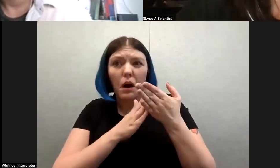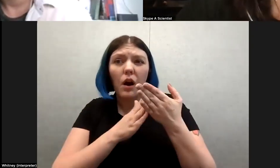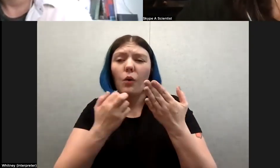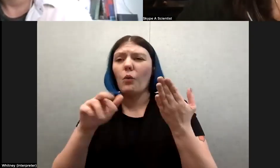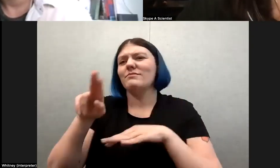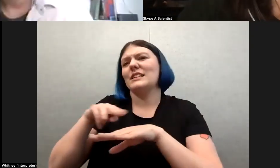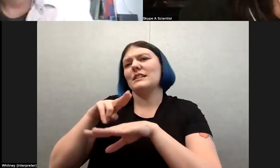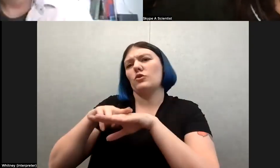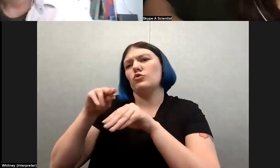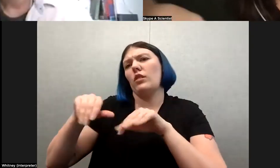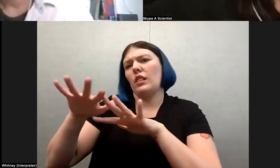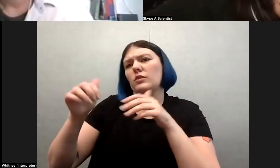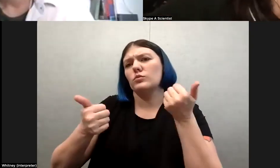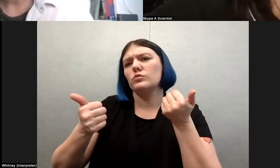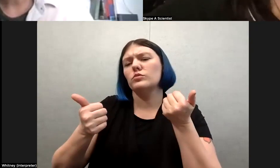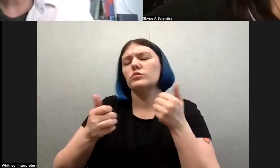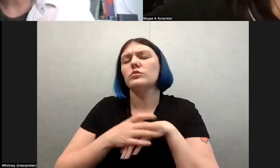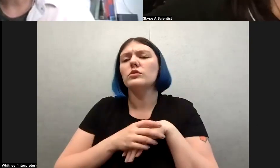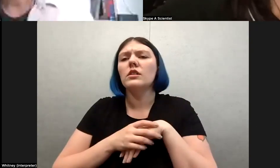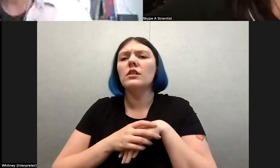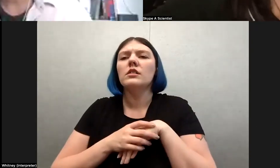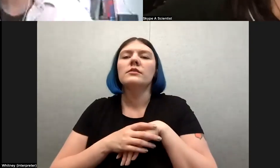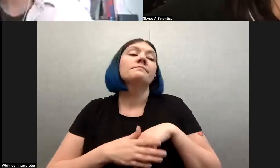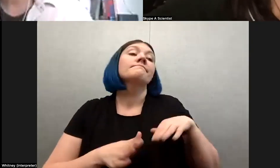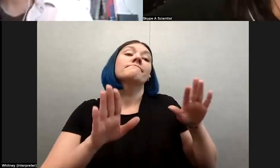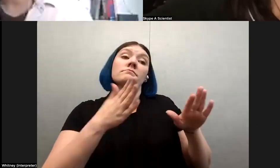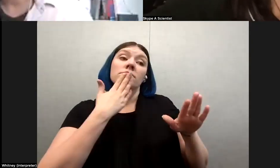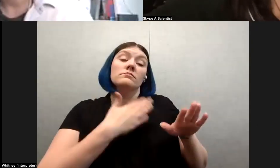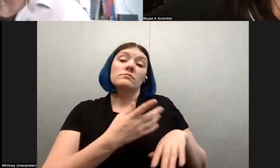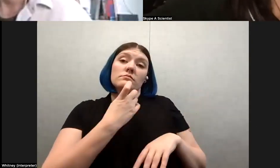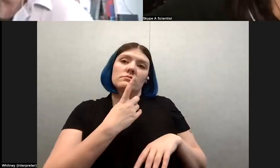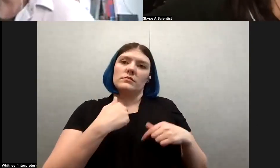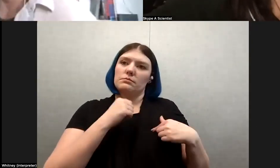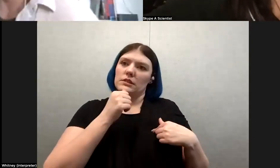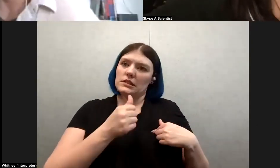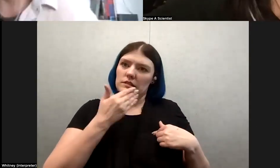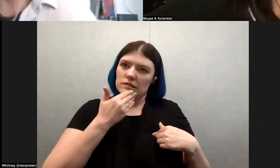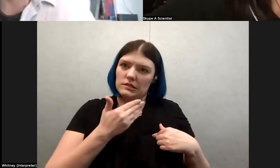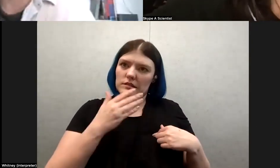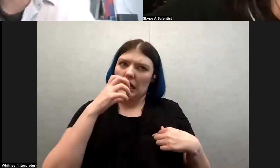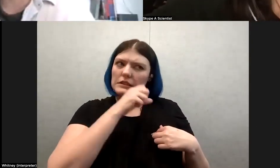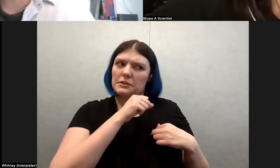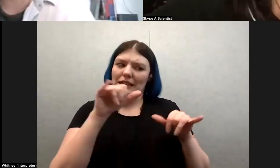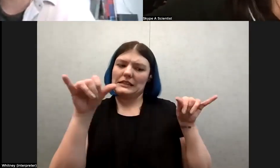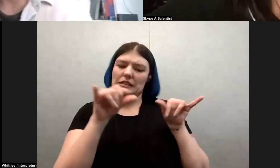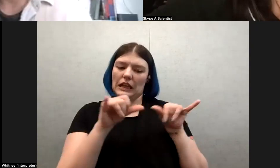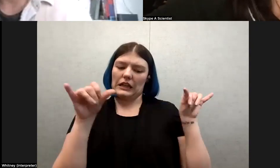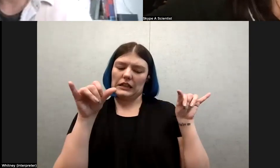land? Good question. I'm not very good at estimating size.